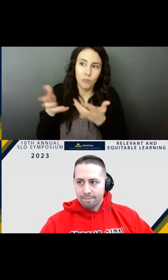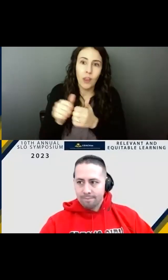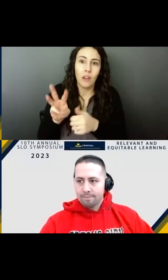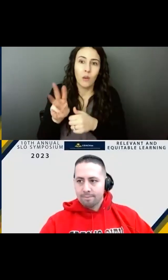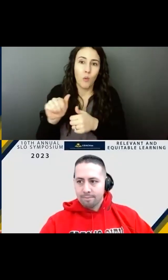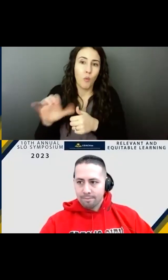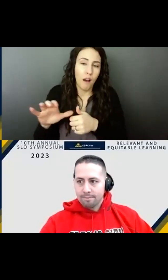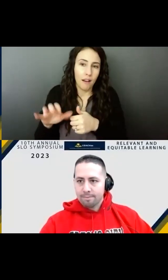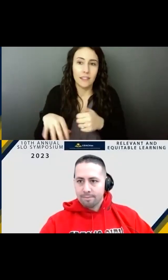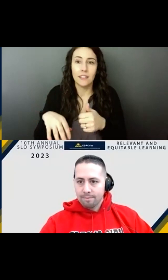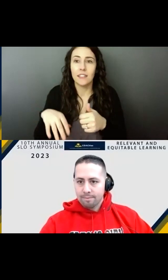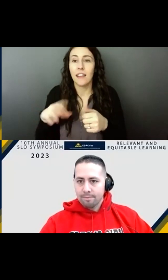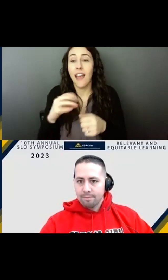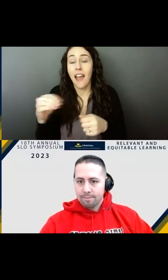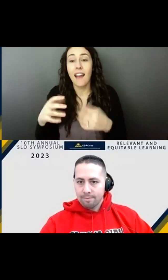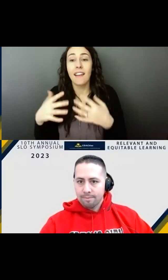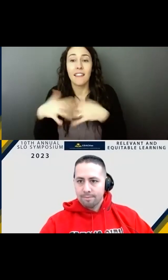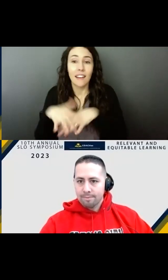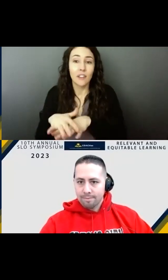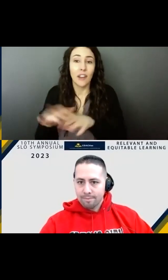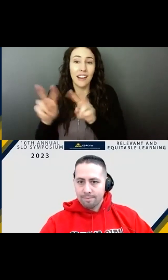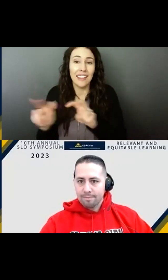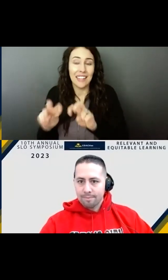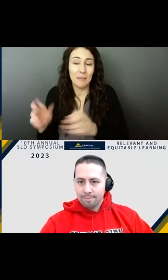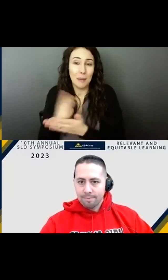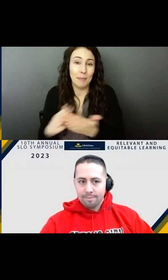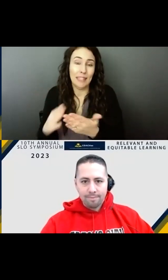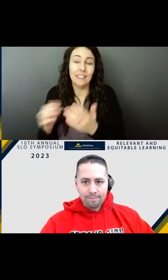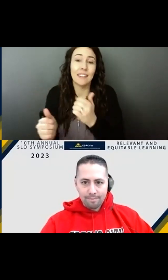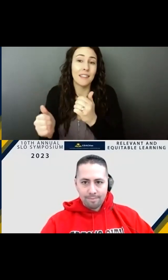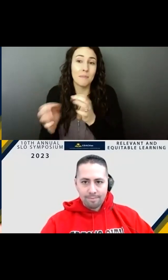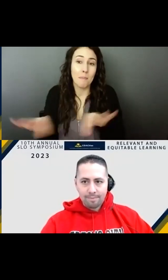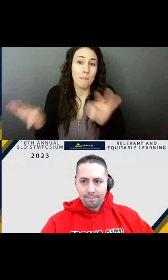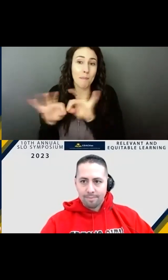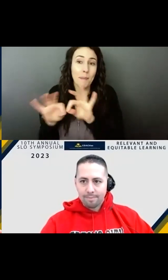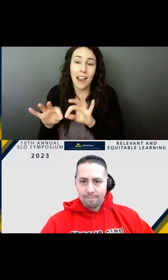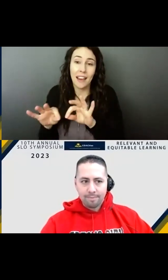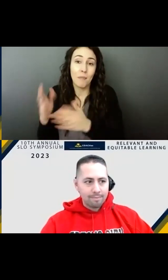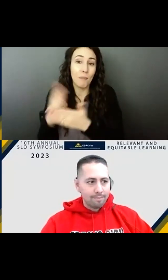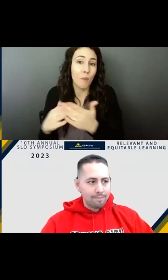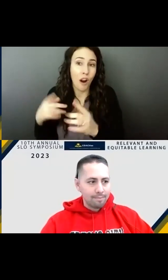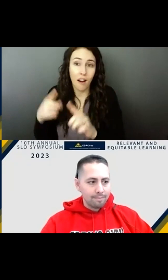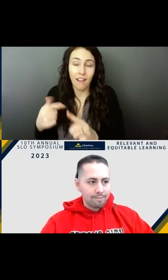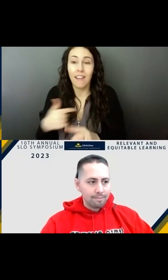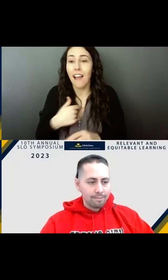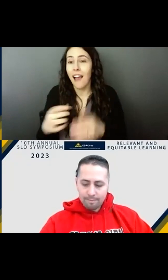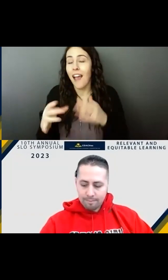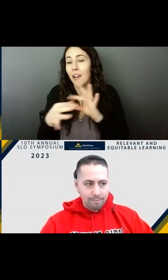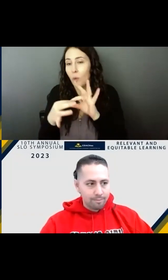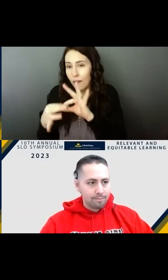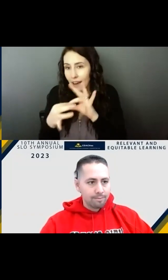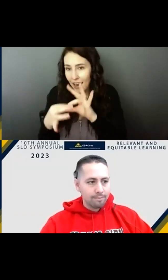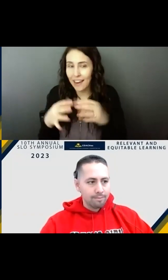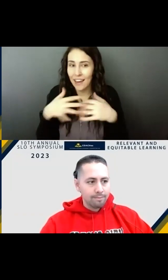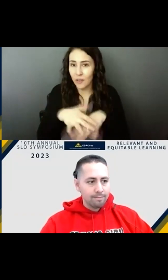my portfolio. And then the integrated assessment piece, the main piece of that is I lead and coordinate an integrated assessment of